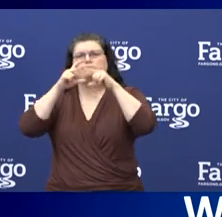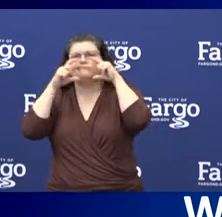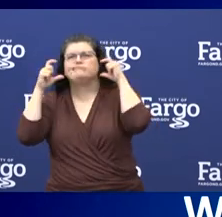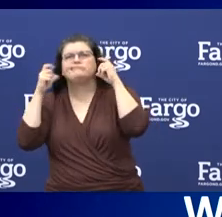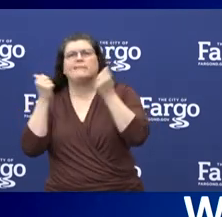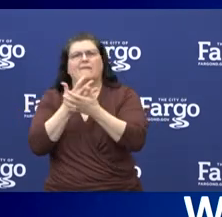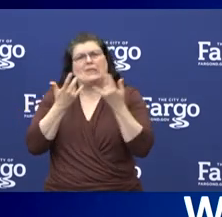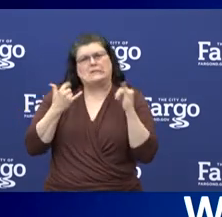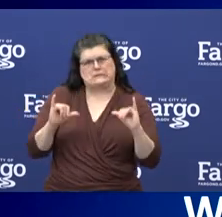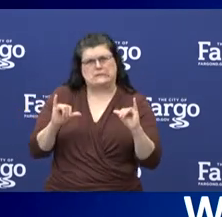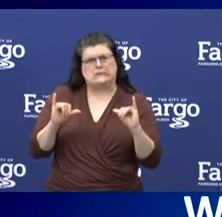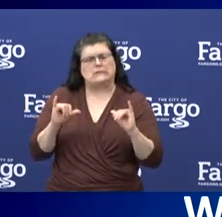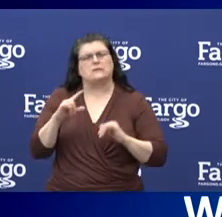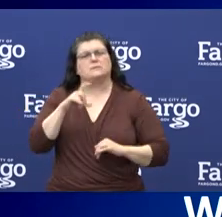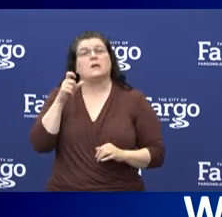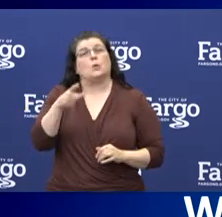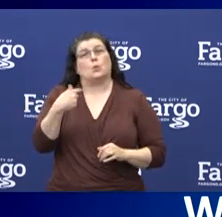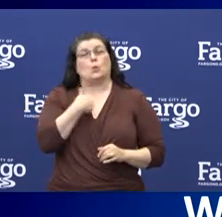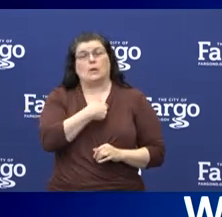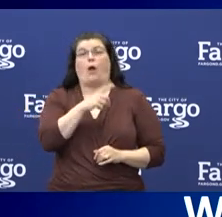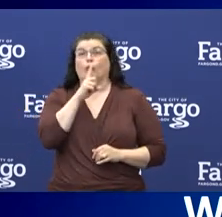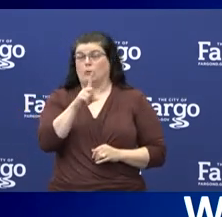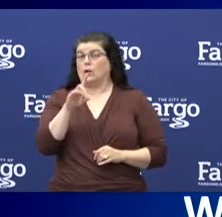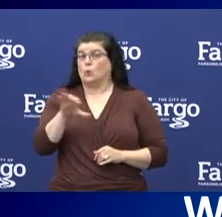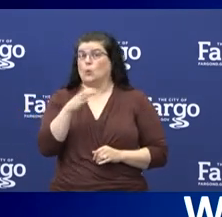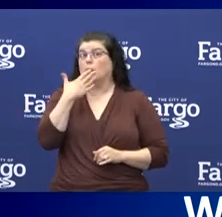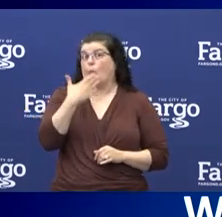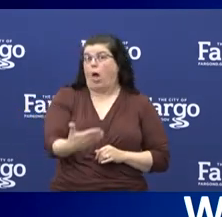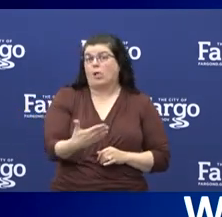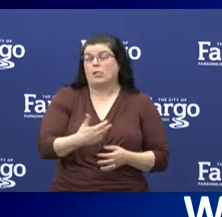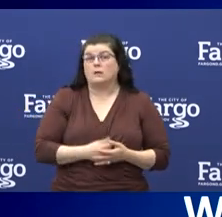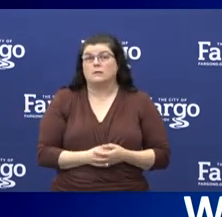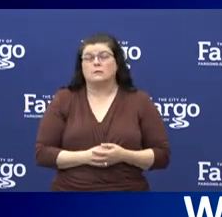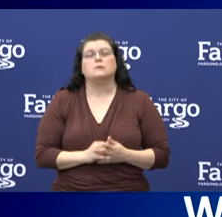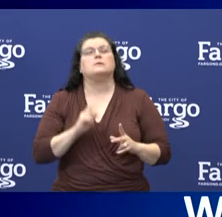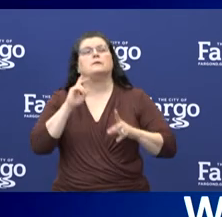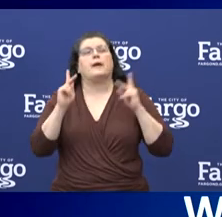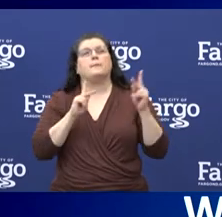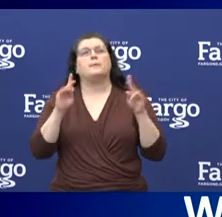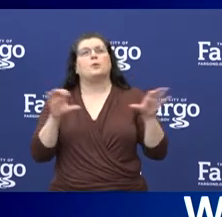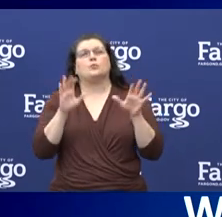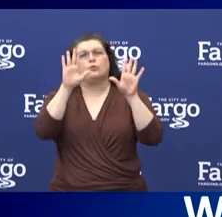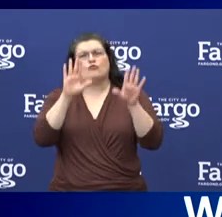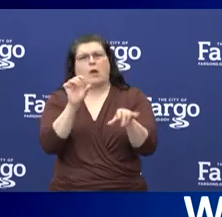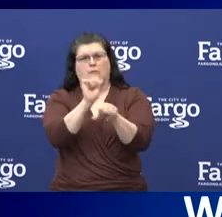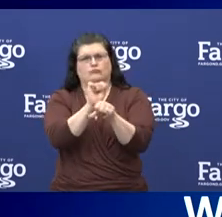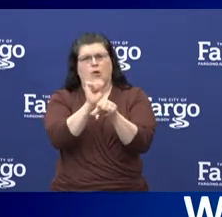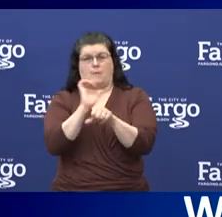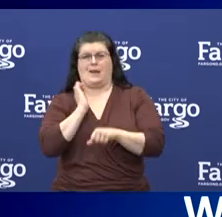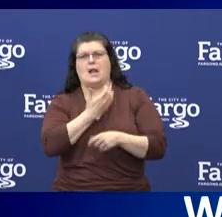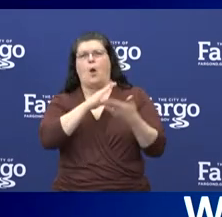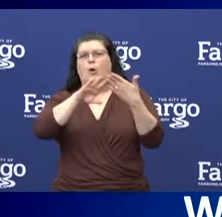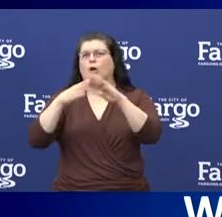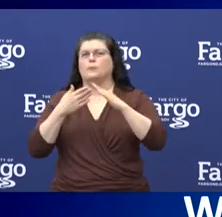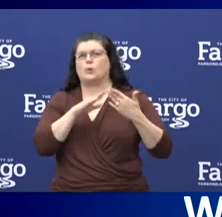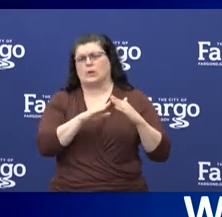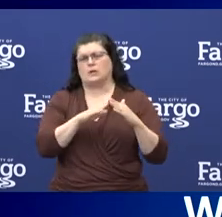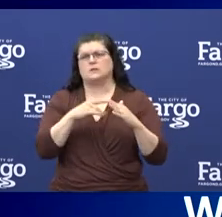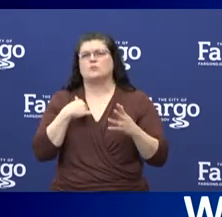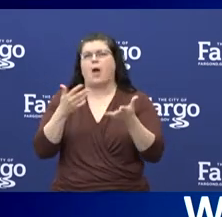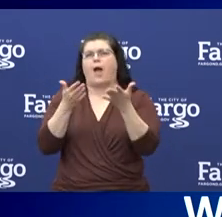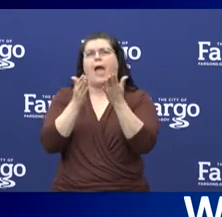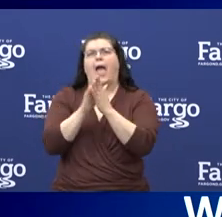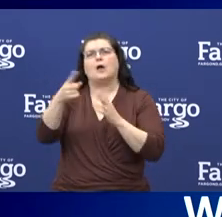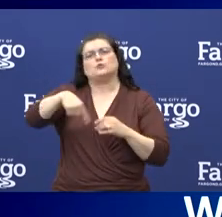that this is actually, we are doing very well. And people are doing a great job in our community. So again, I ask you to